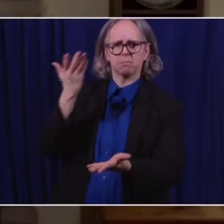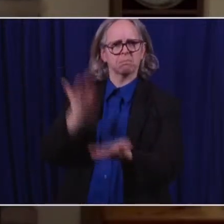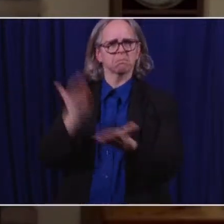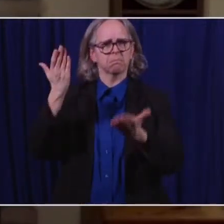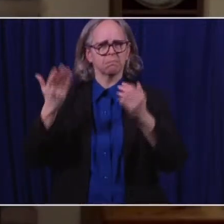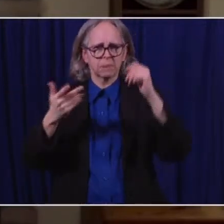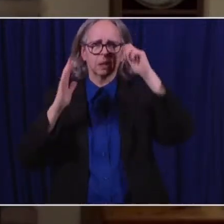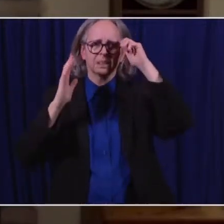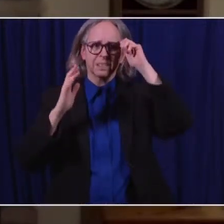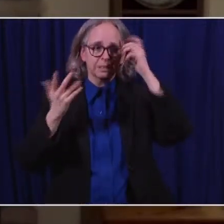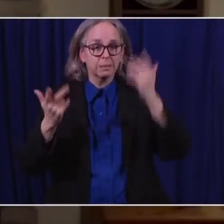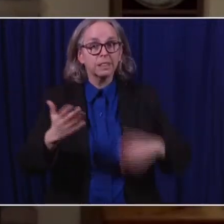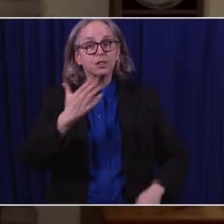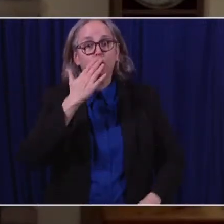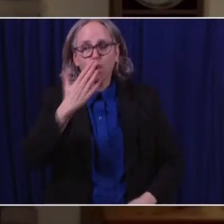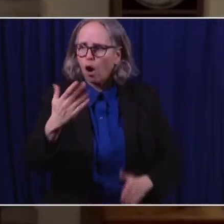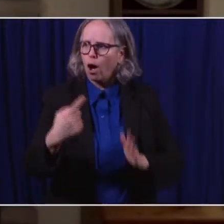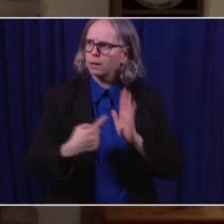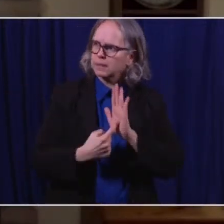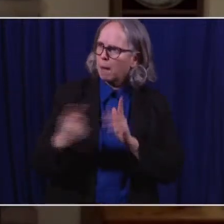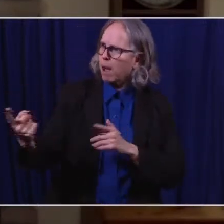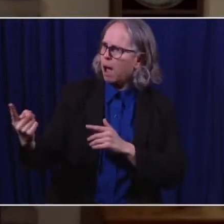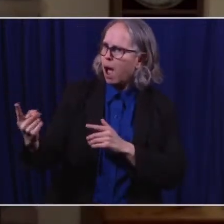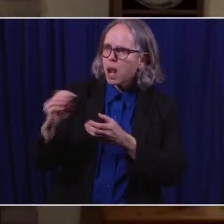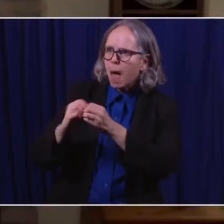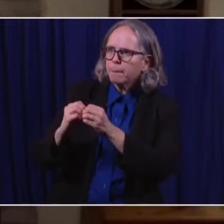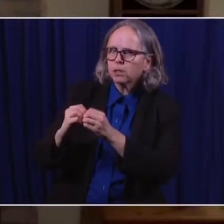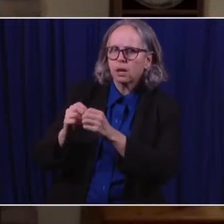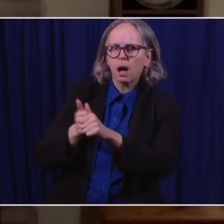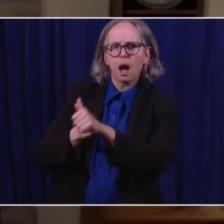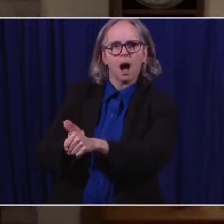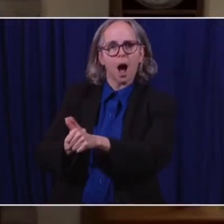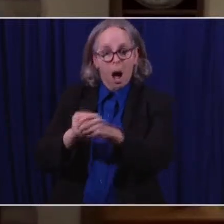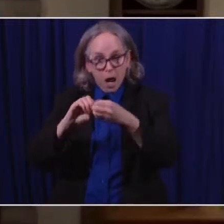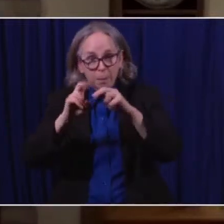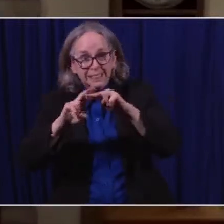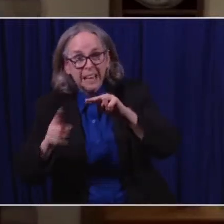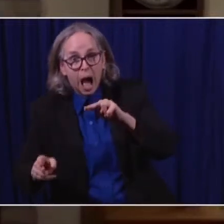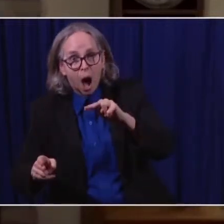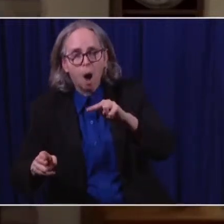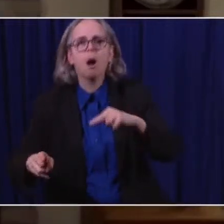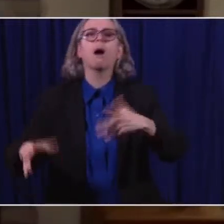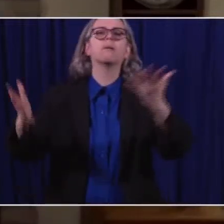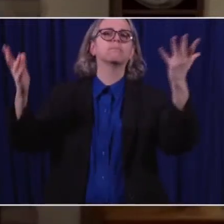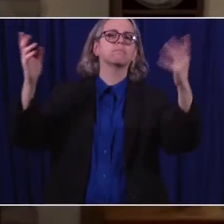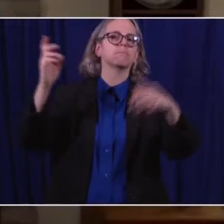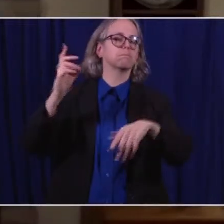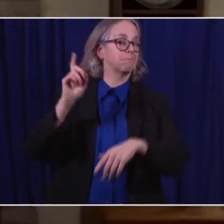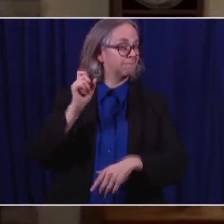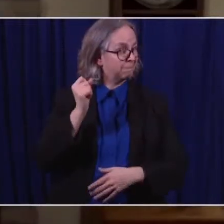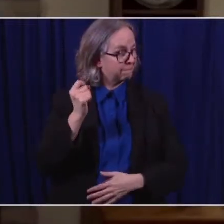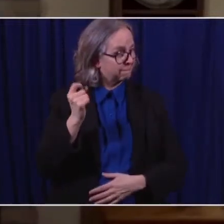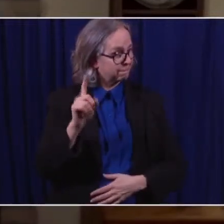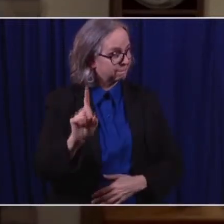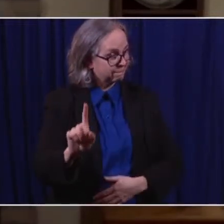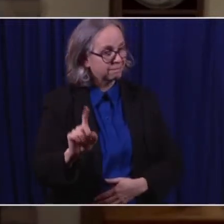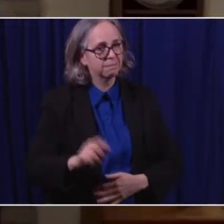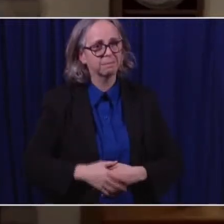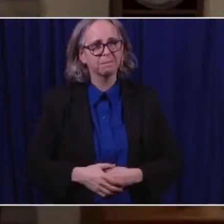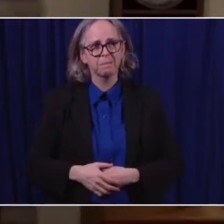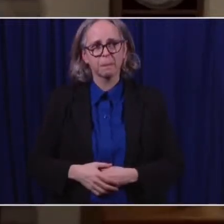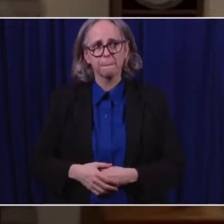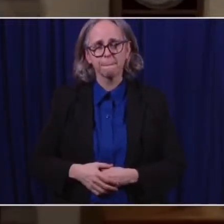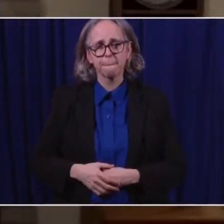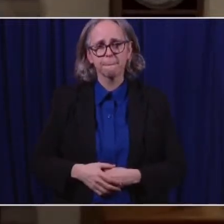That's a good indicator that we're headed, at least for a while, in the right direction. Eric, let's look at the other slide again,